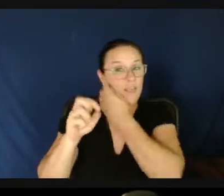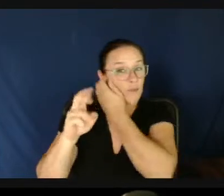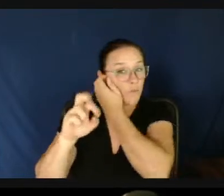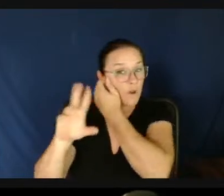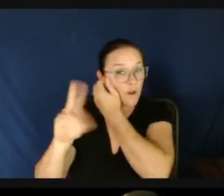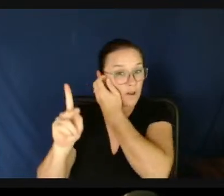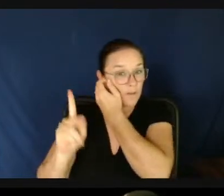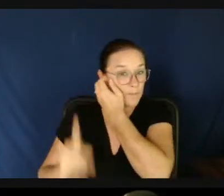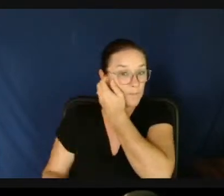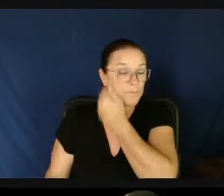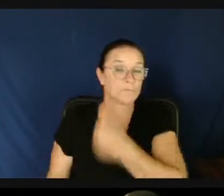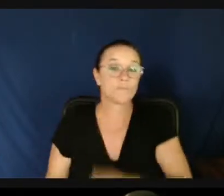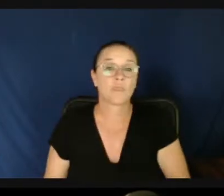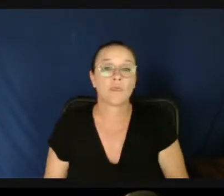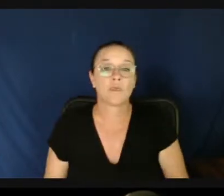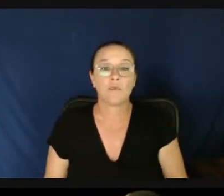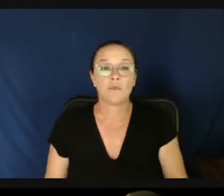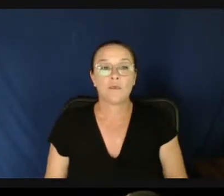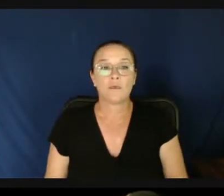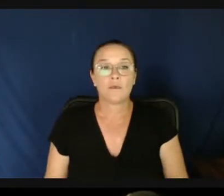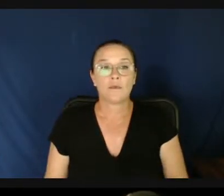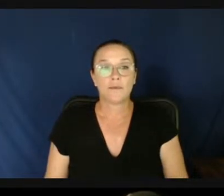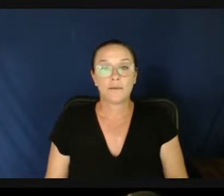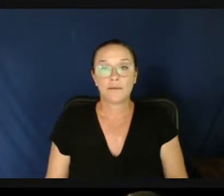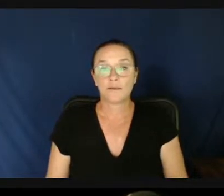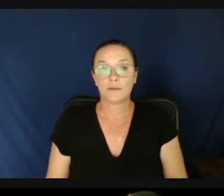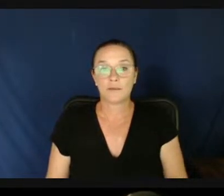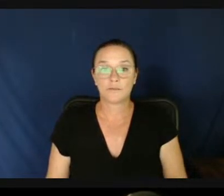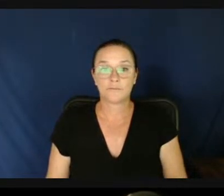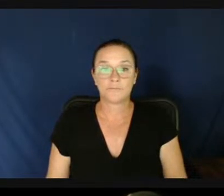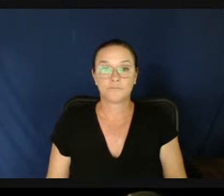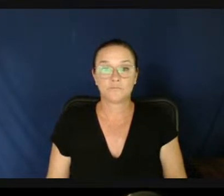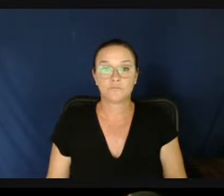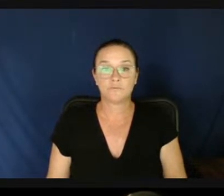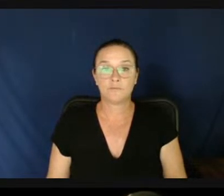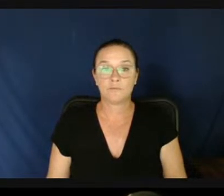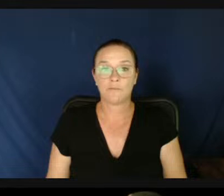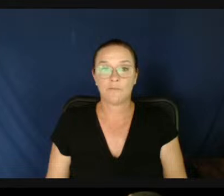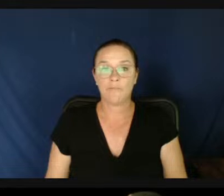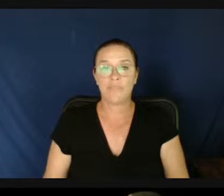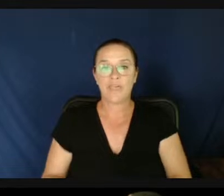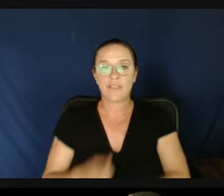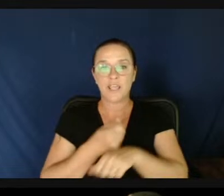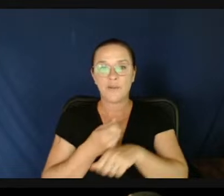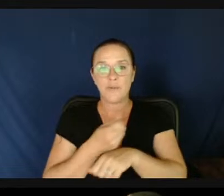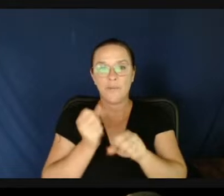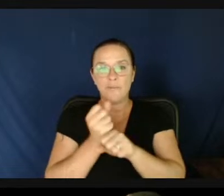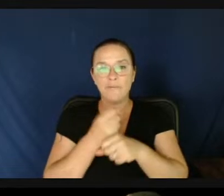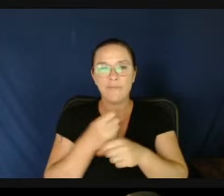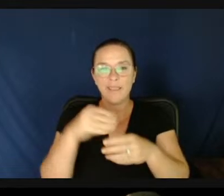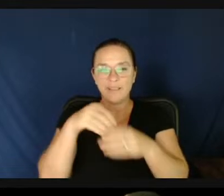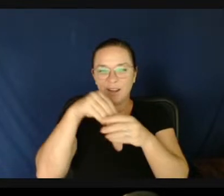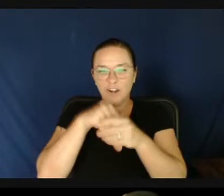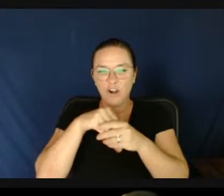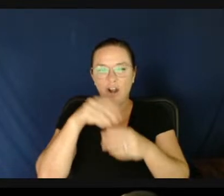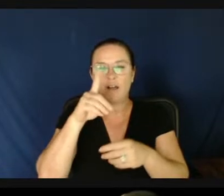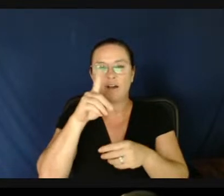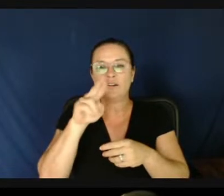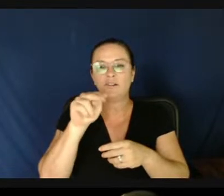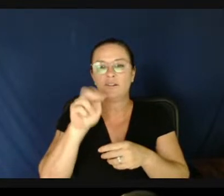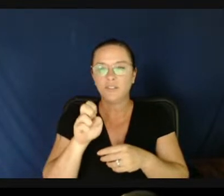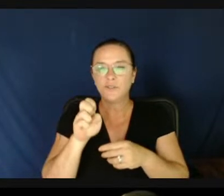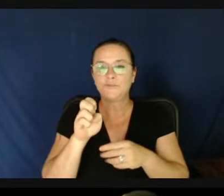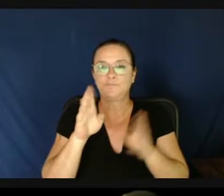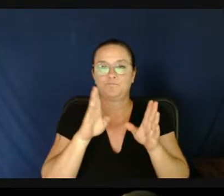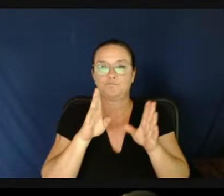And let's see if I can find here. This seasonal reworking of sediment forms internal dune structures at Second Bay.